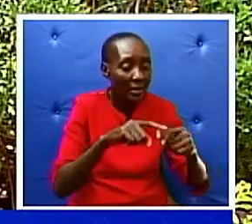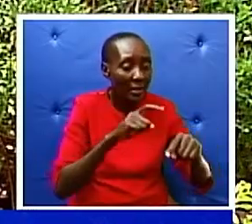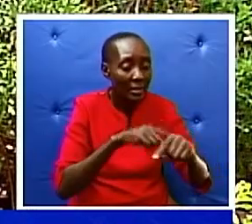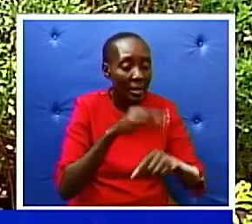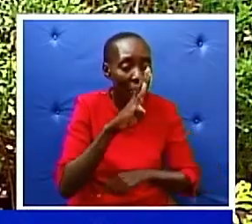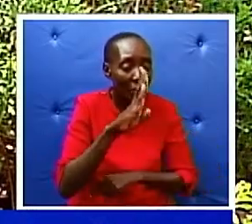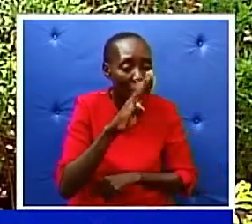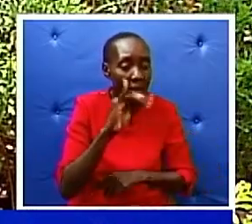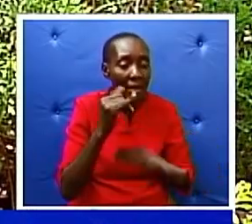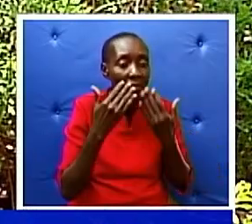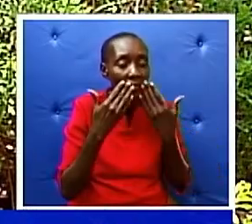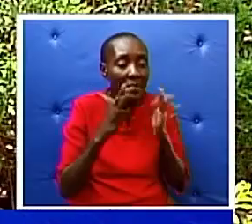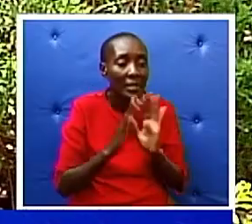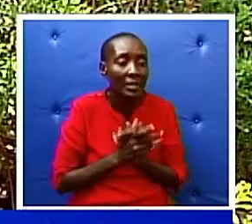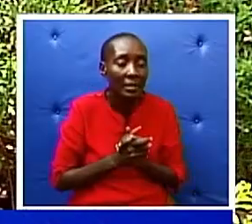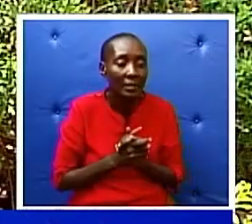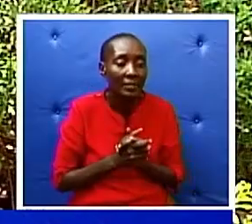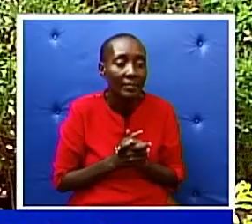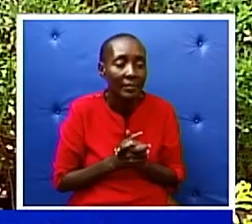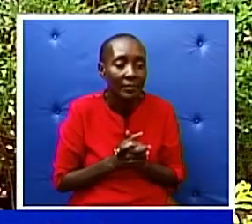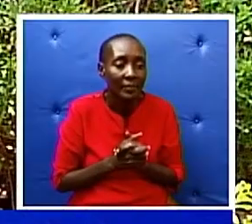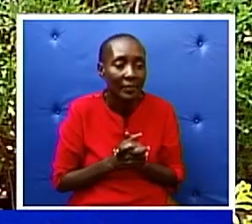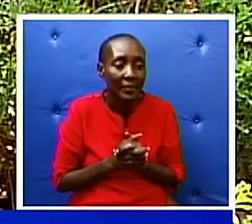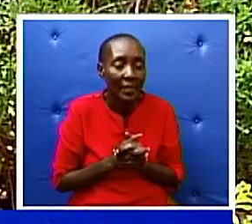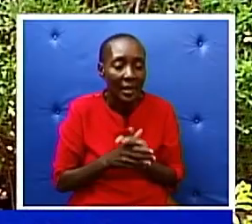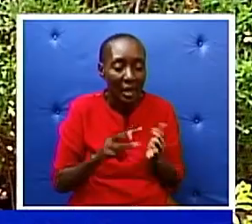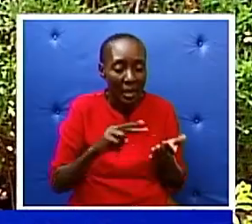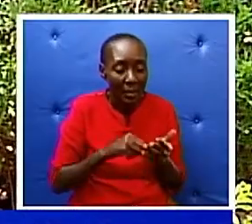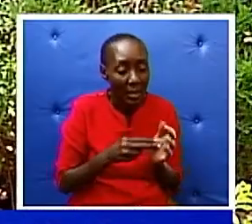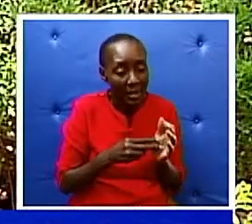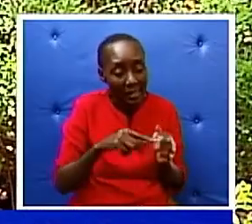So in the same sense, I have not yet